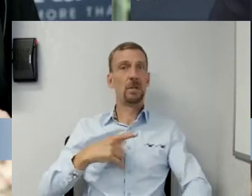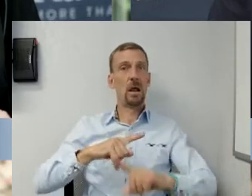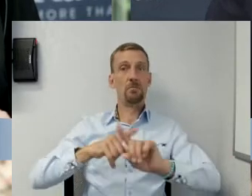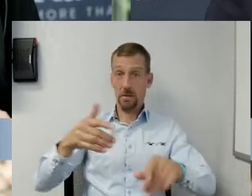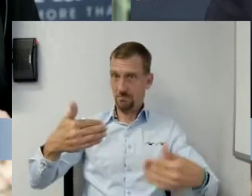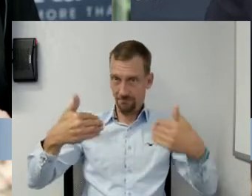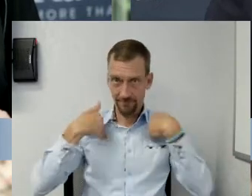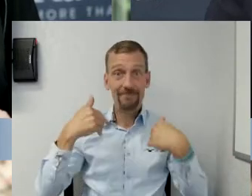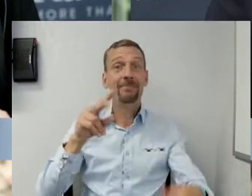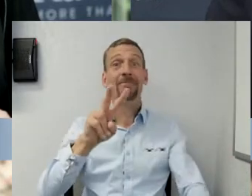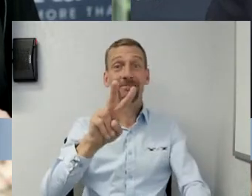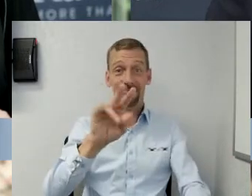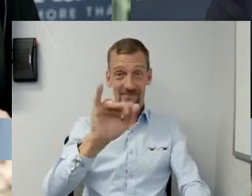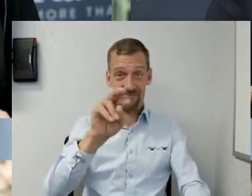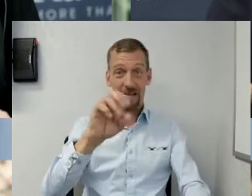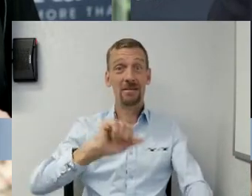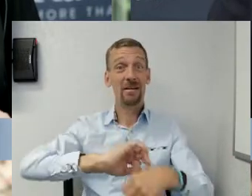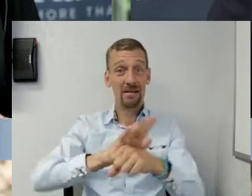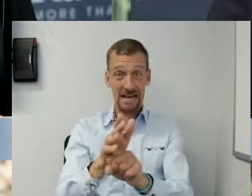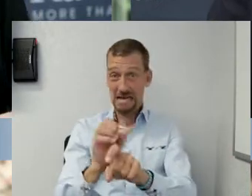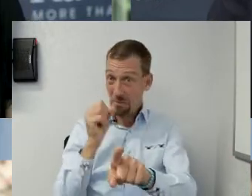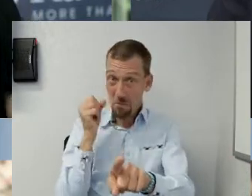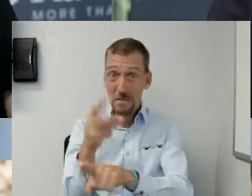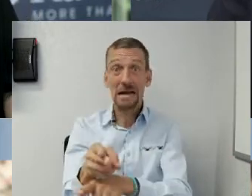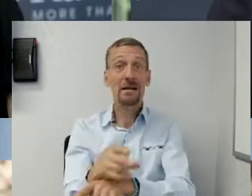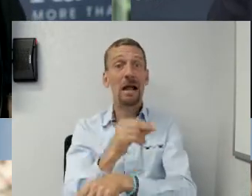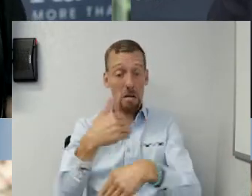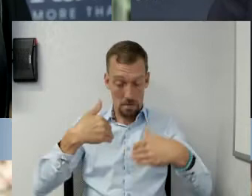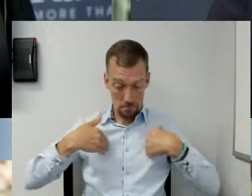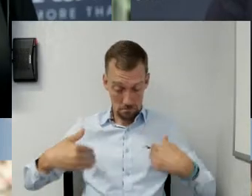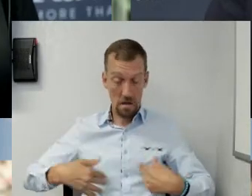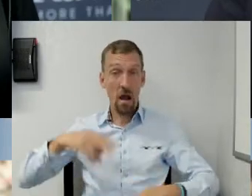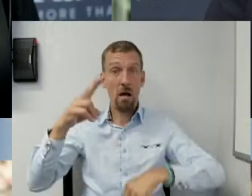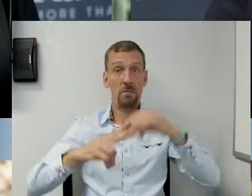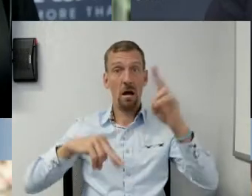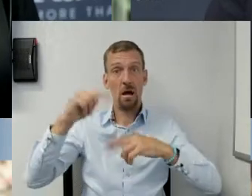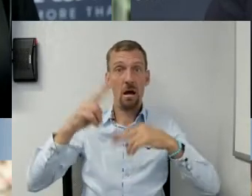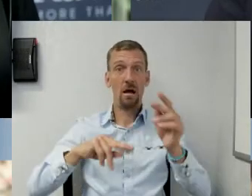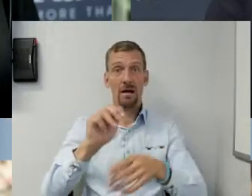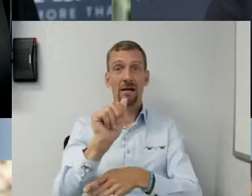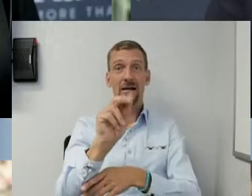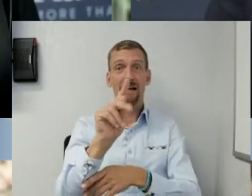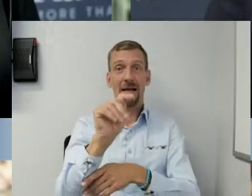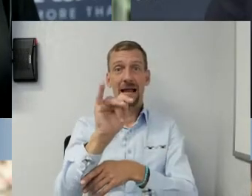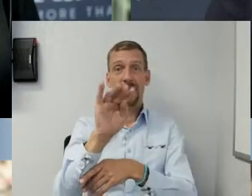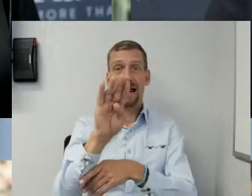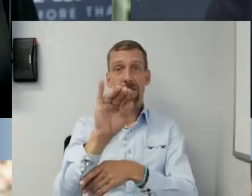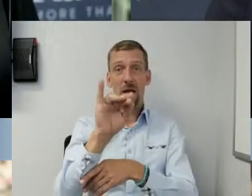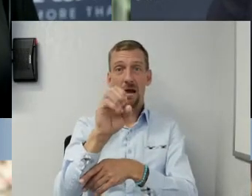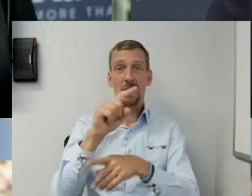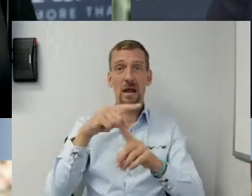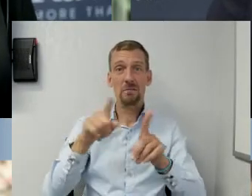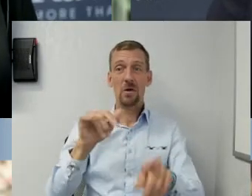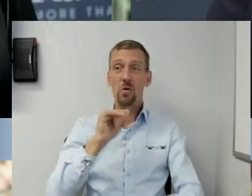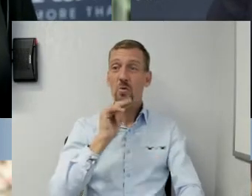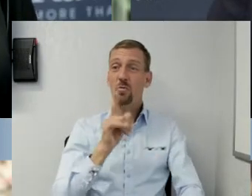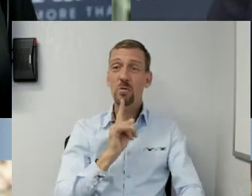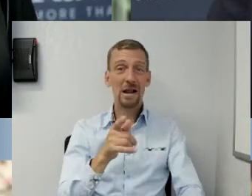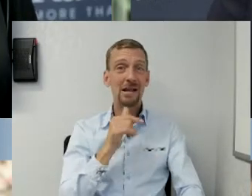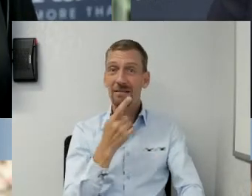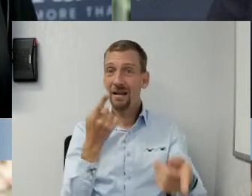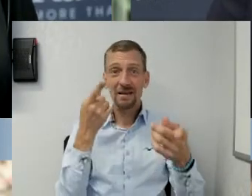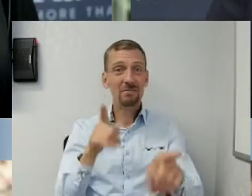had the virus and beat it and developed the antibodies, but that doesn't seem to be the case. Yeah. And these are the employees that